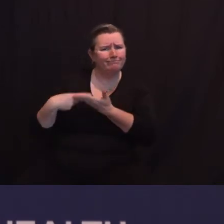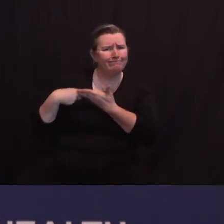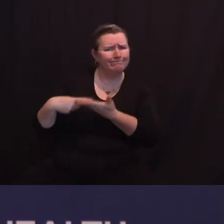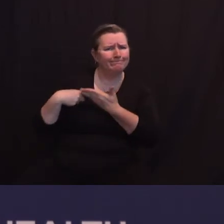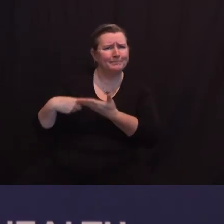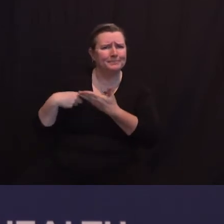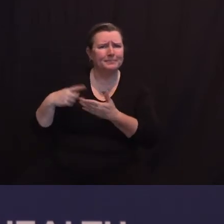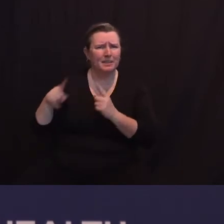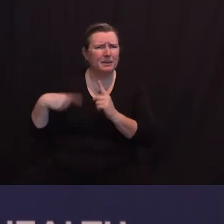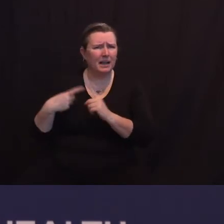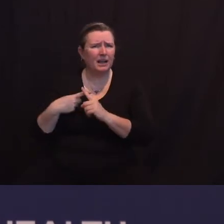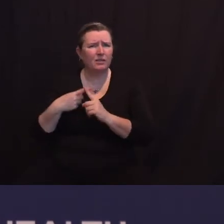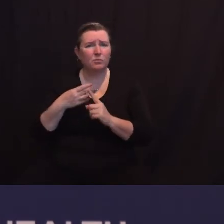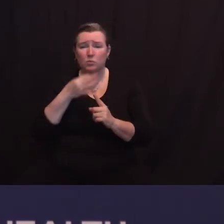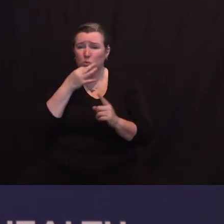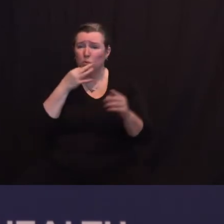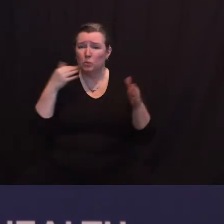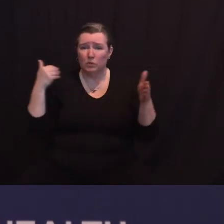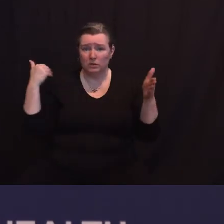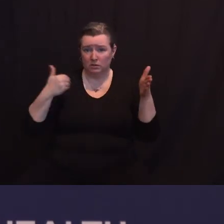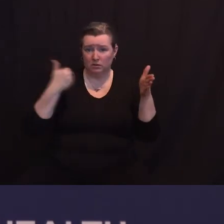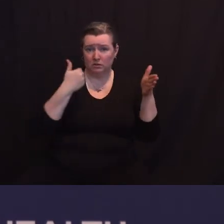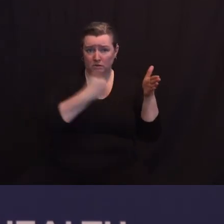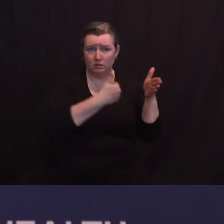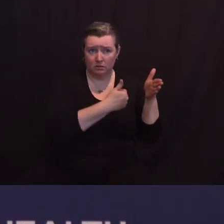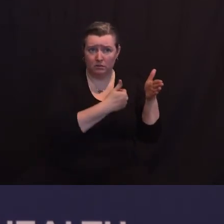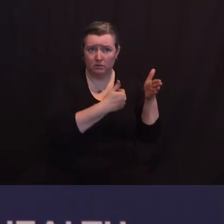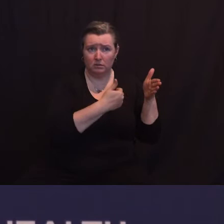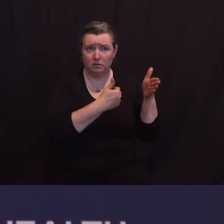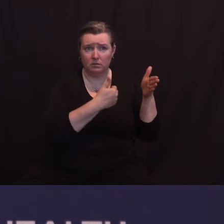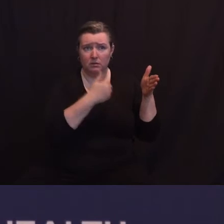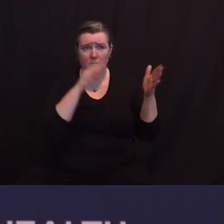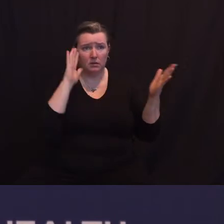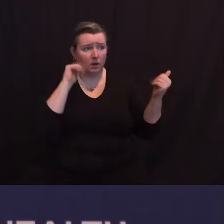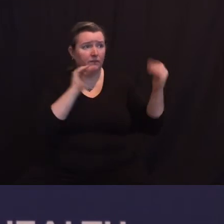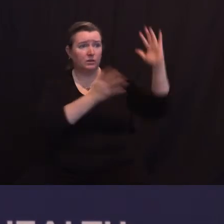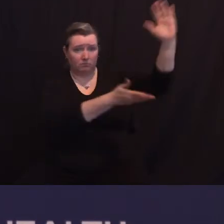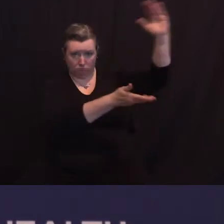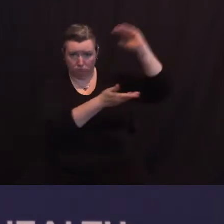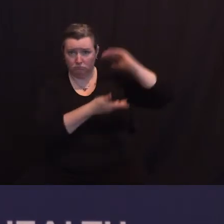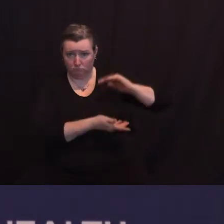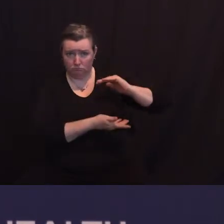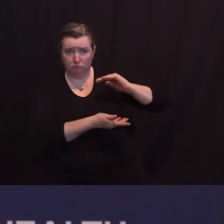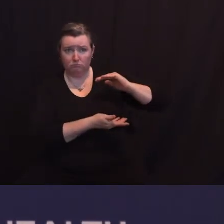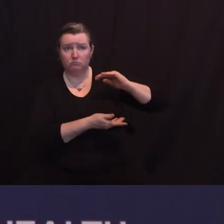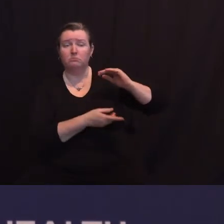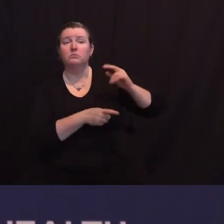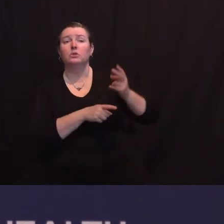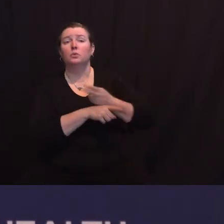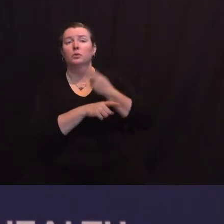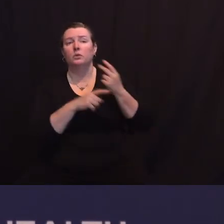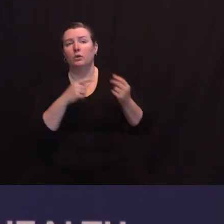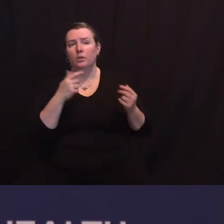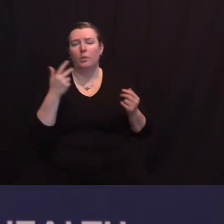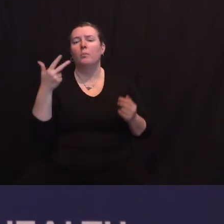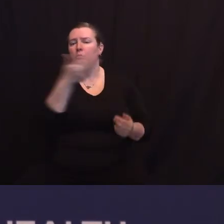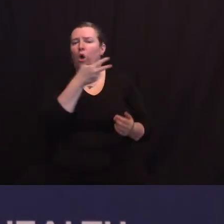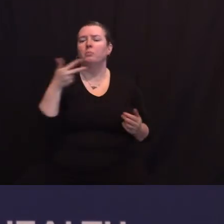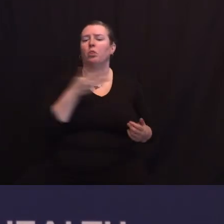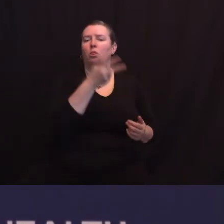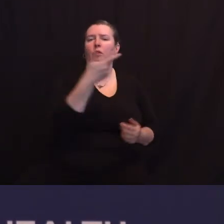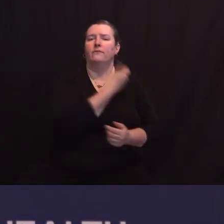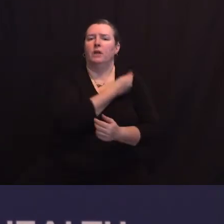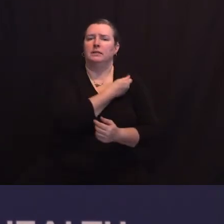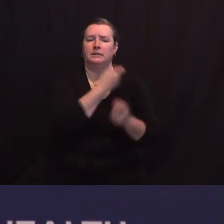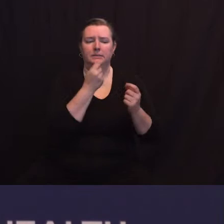near term, supplies hopefully going up from the feds and using things like the mobile vans at our disposal,